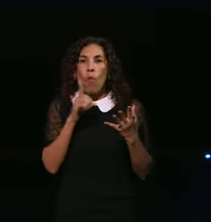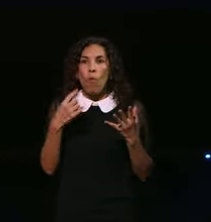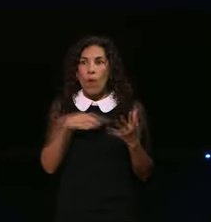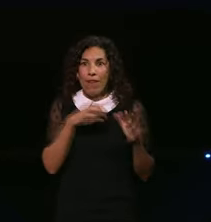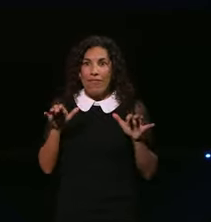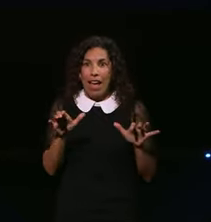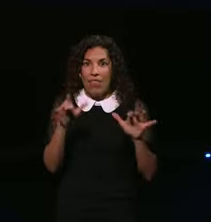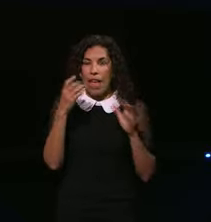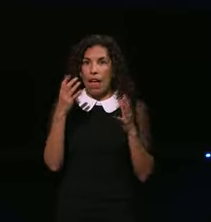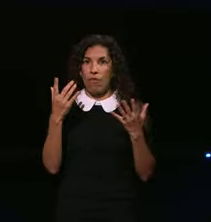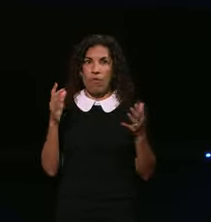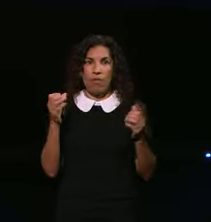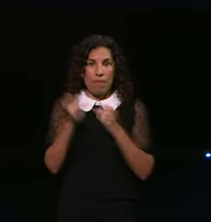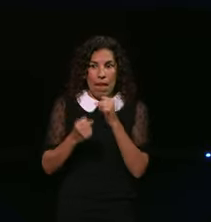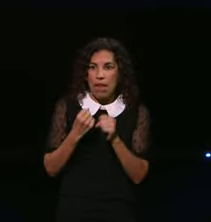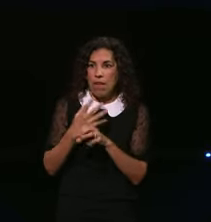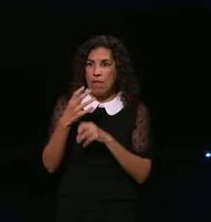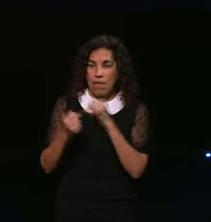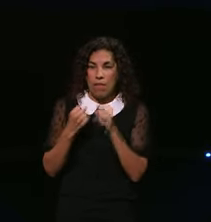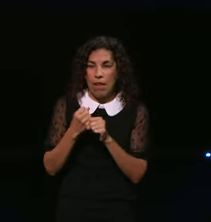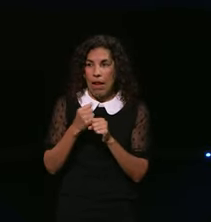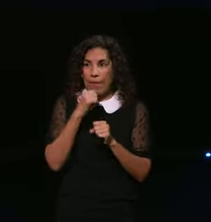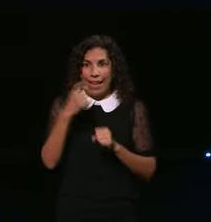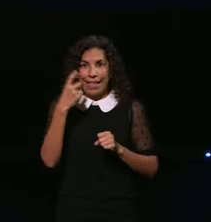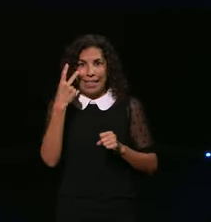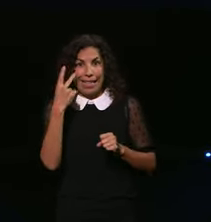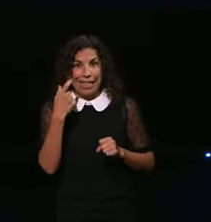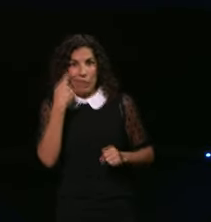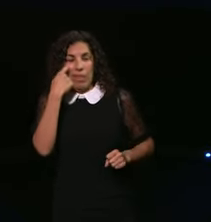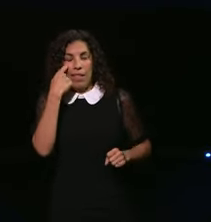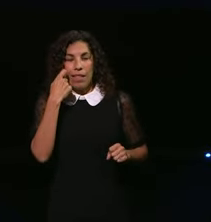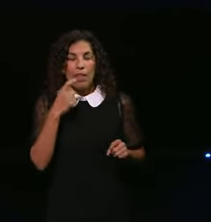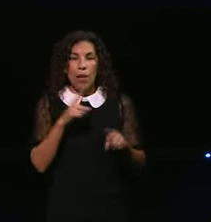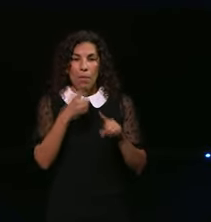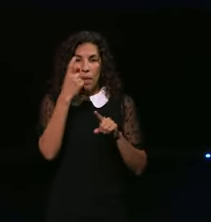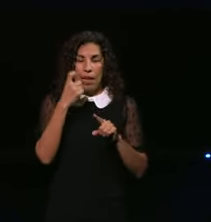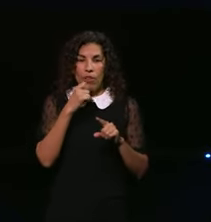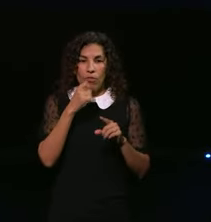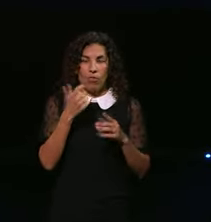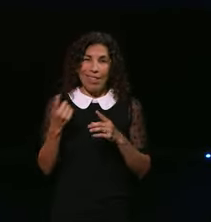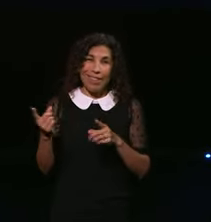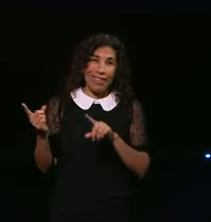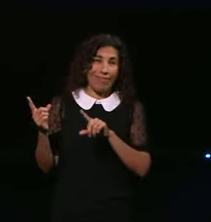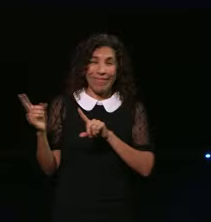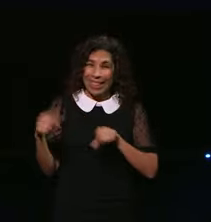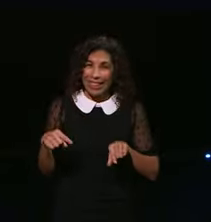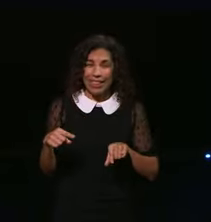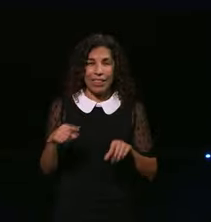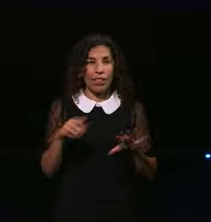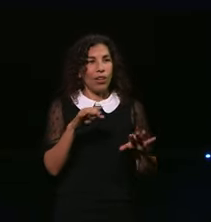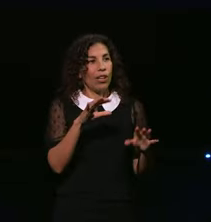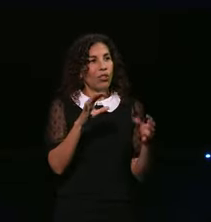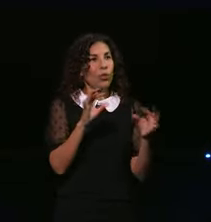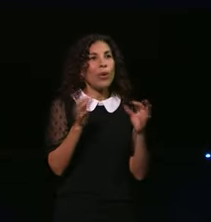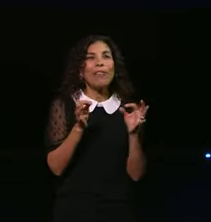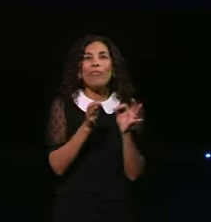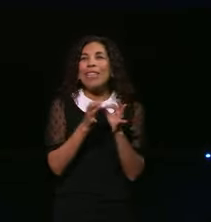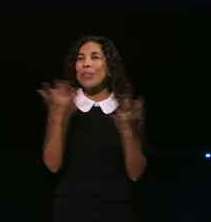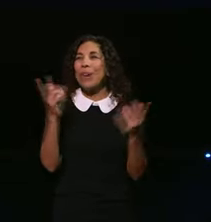done that for years, and I just haven't seen it lately. So because she couldn't make it and she's doing fittings in New